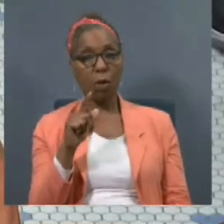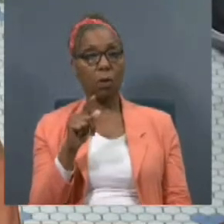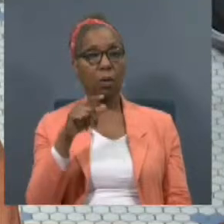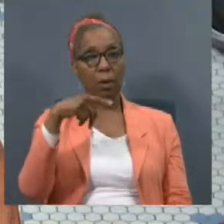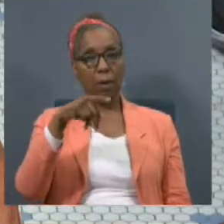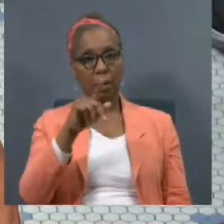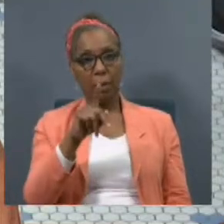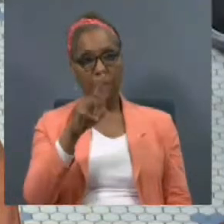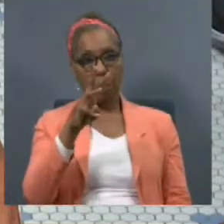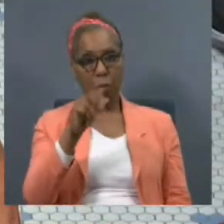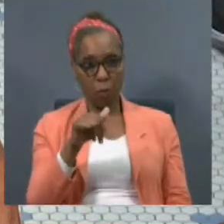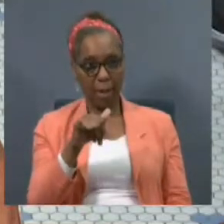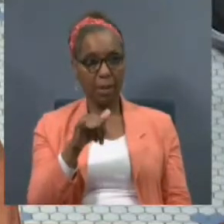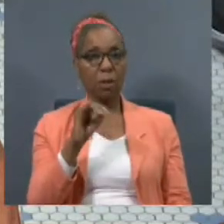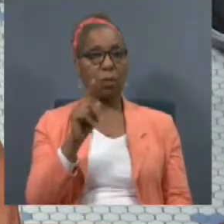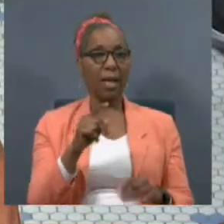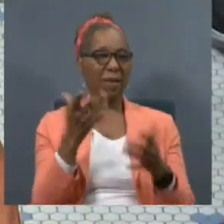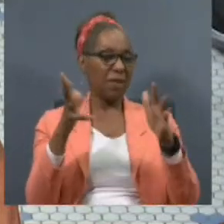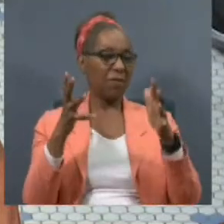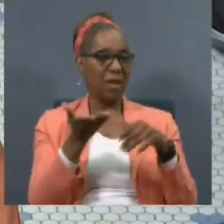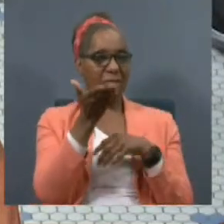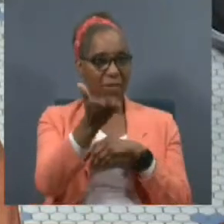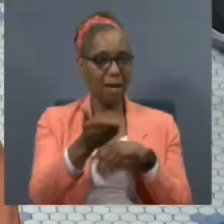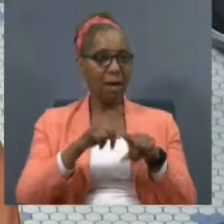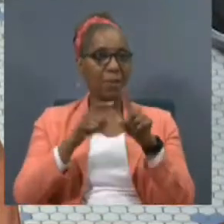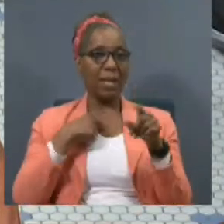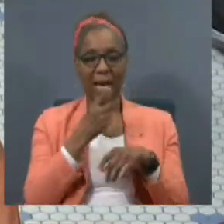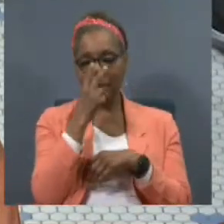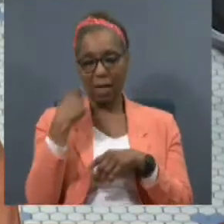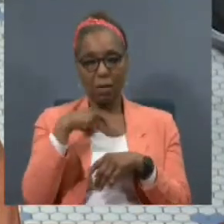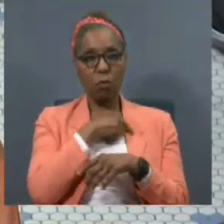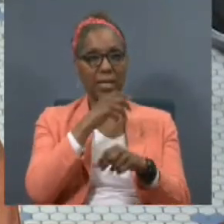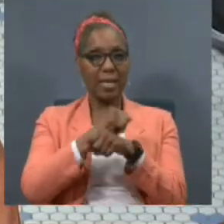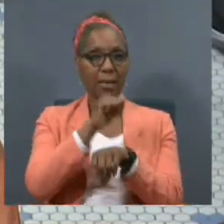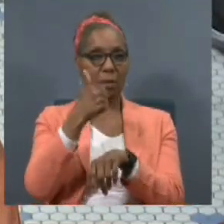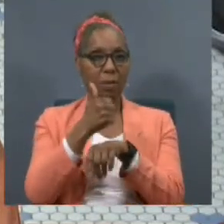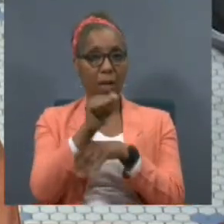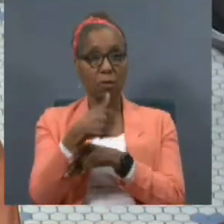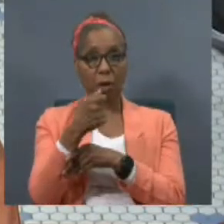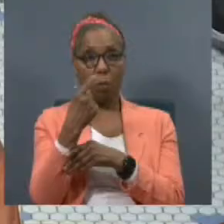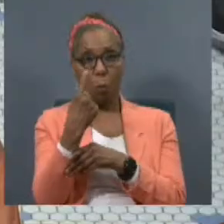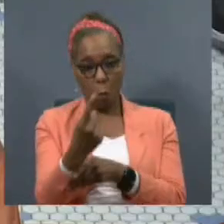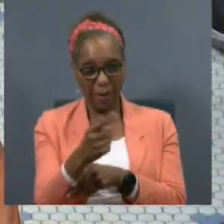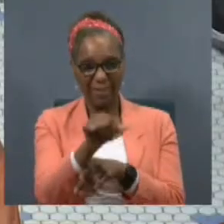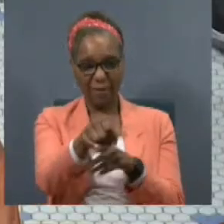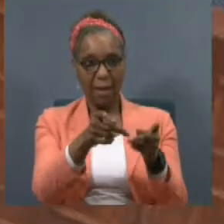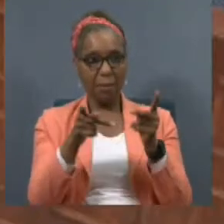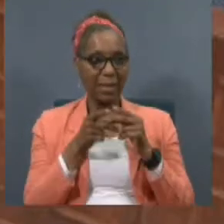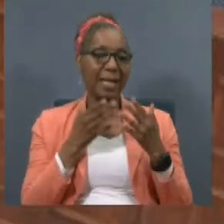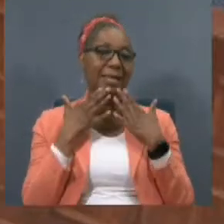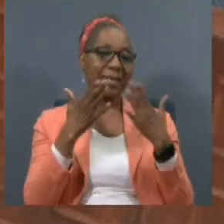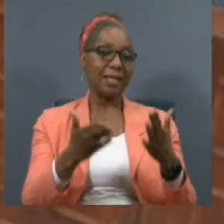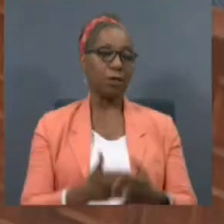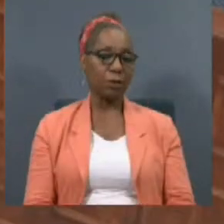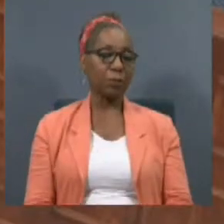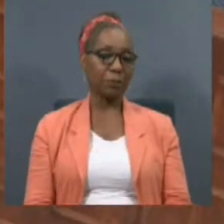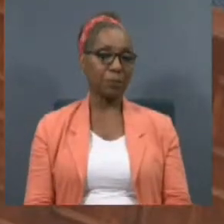Chanel Parkway. So there's already one there. I doubt we're going to get another one right where we're at. Yes. Okay, thank you.